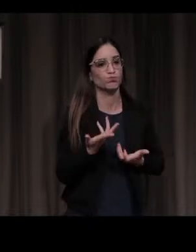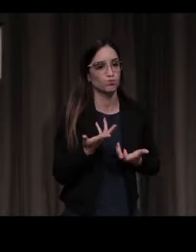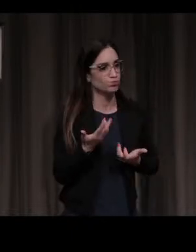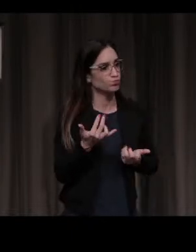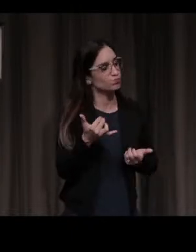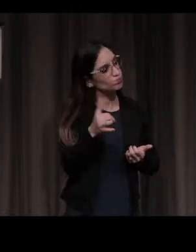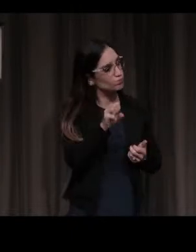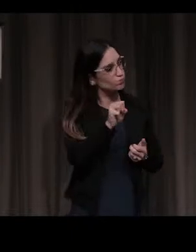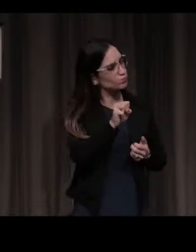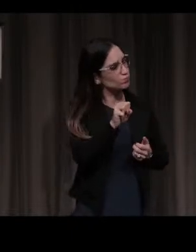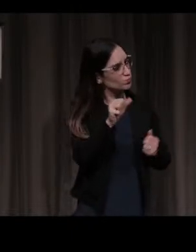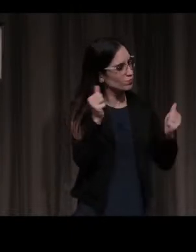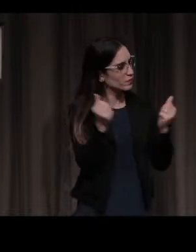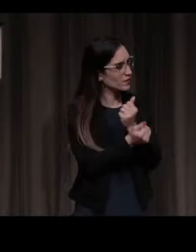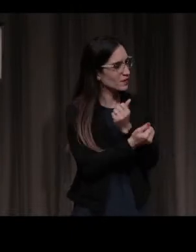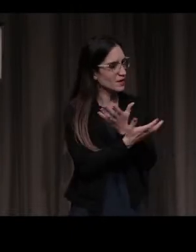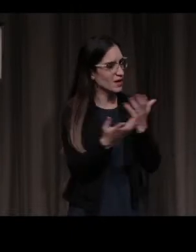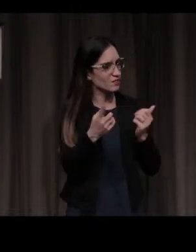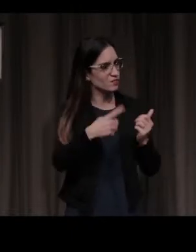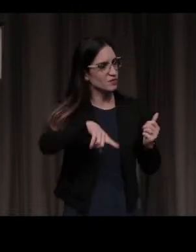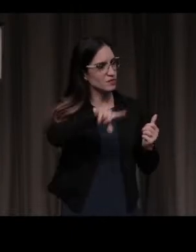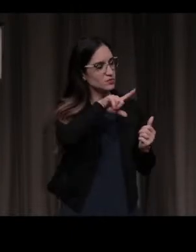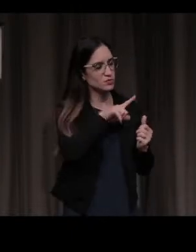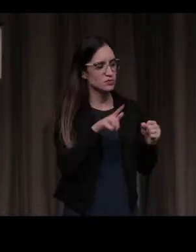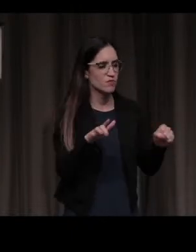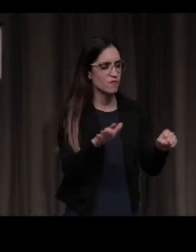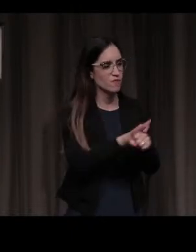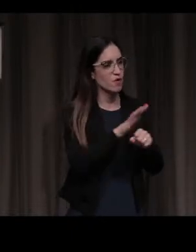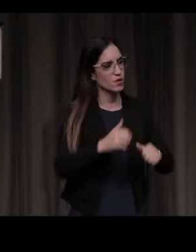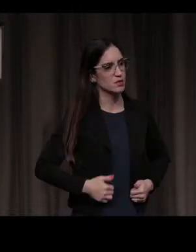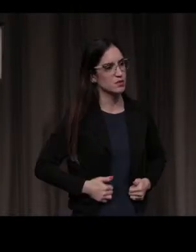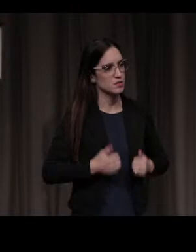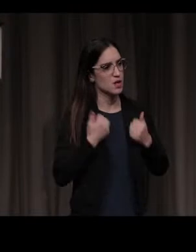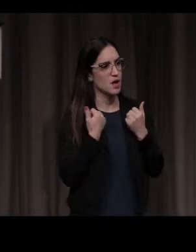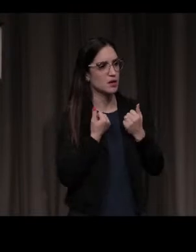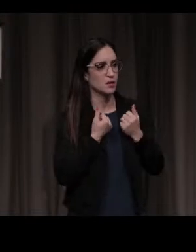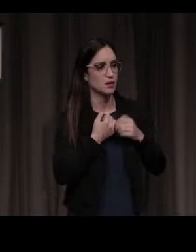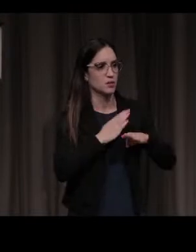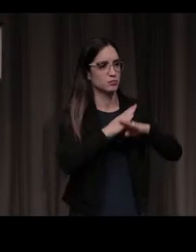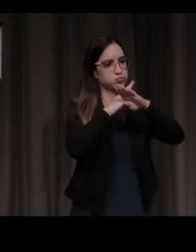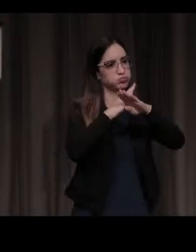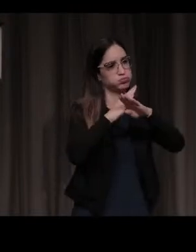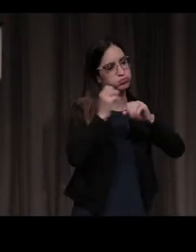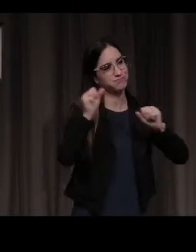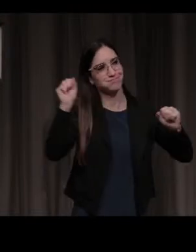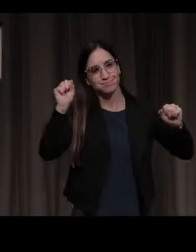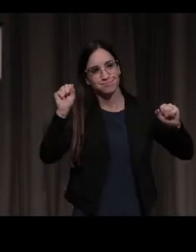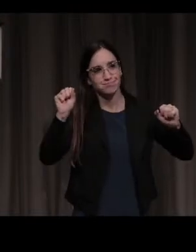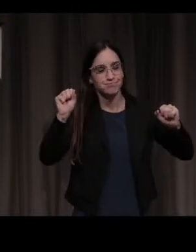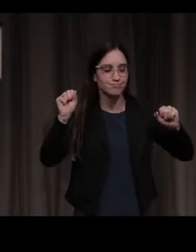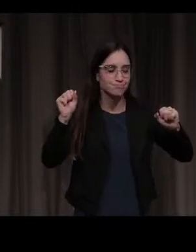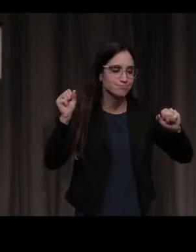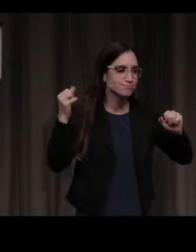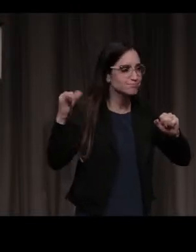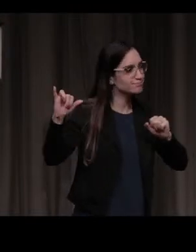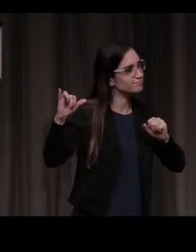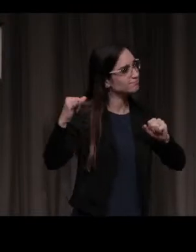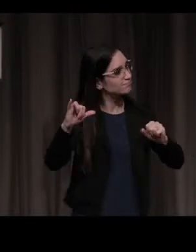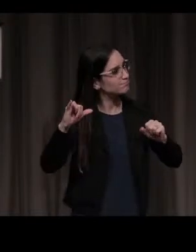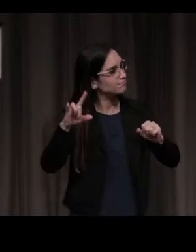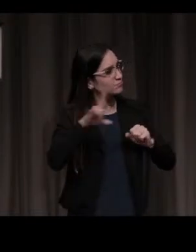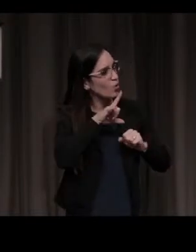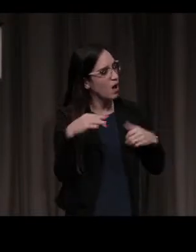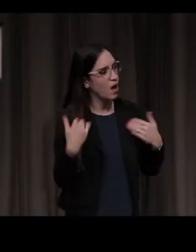everything that we make is still so full of life, of resilience, and so full of these same